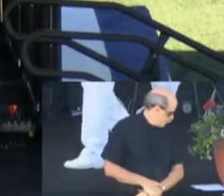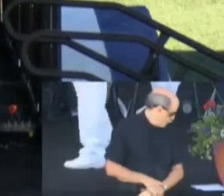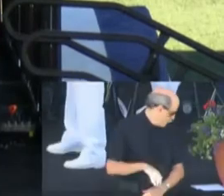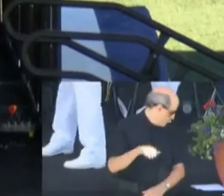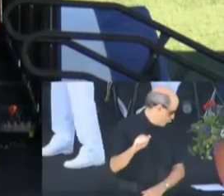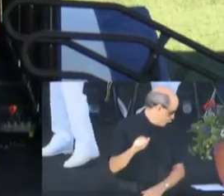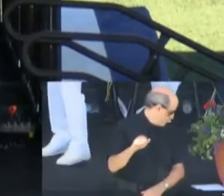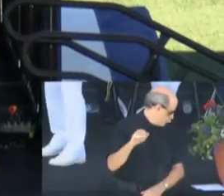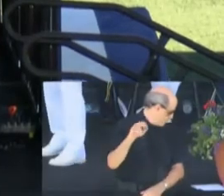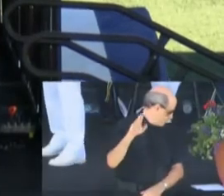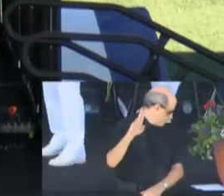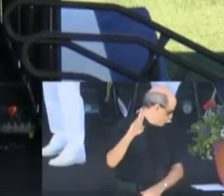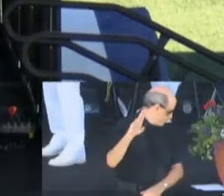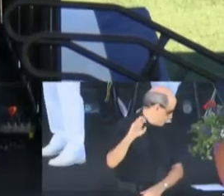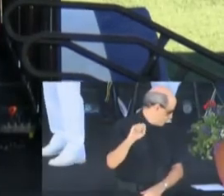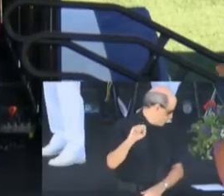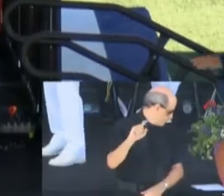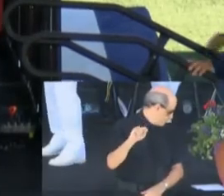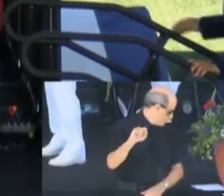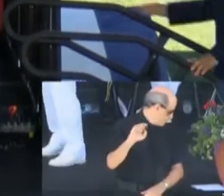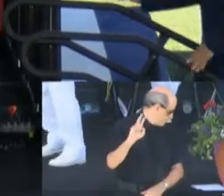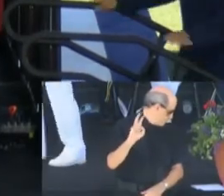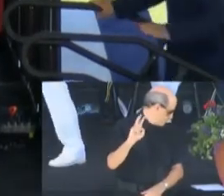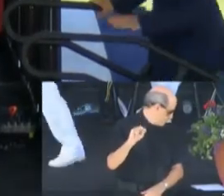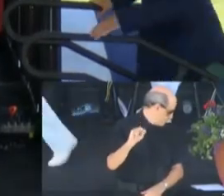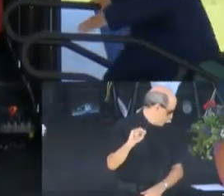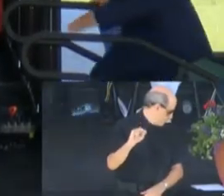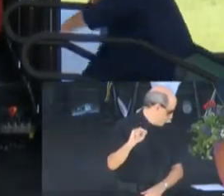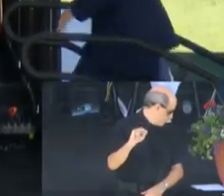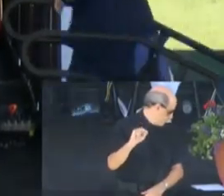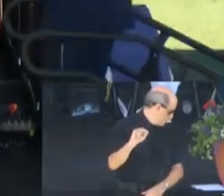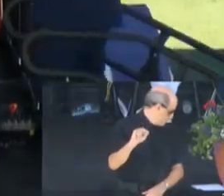Austin Christopher Lemasters.